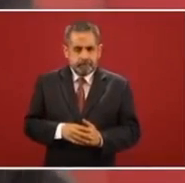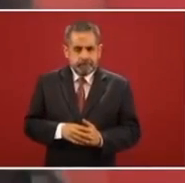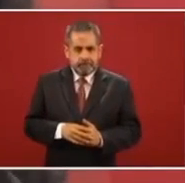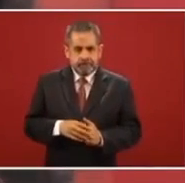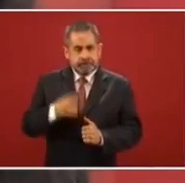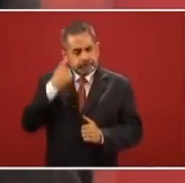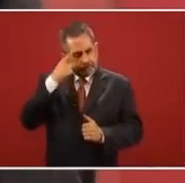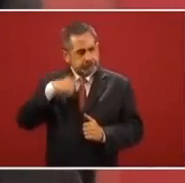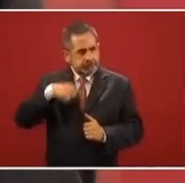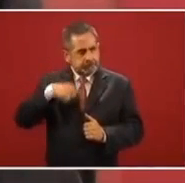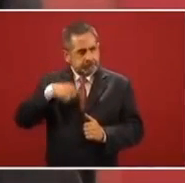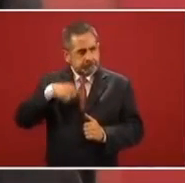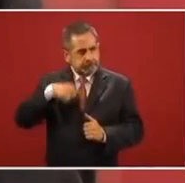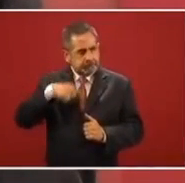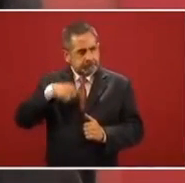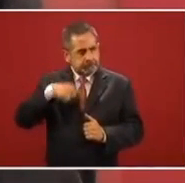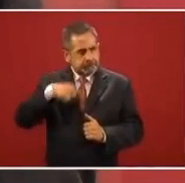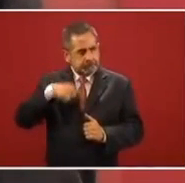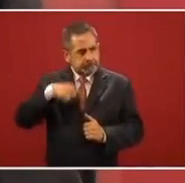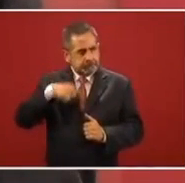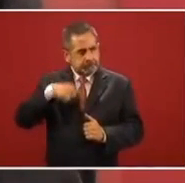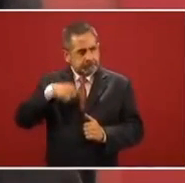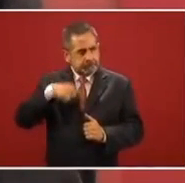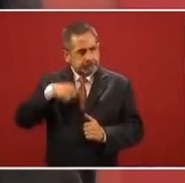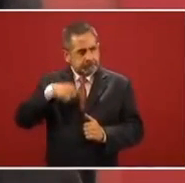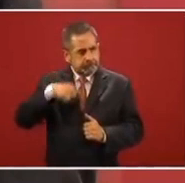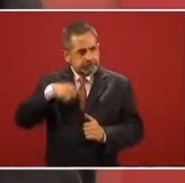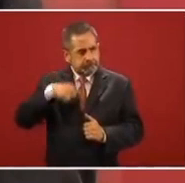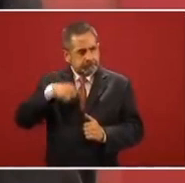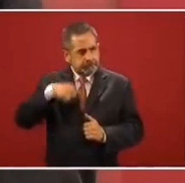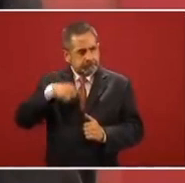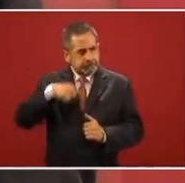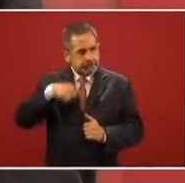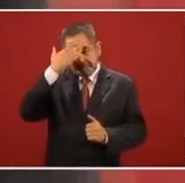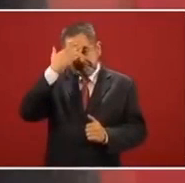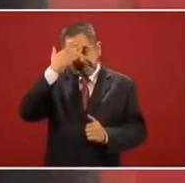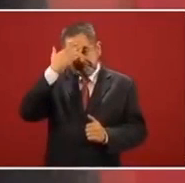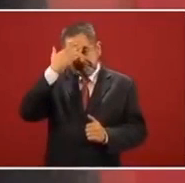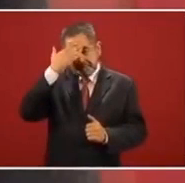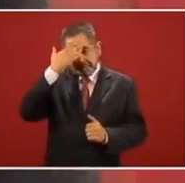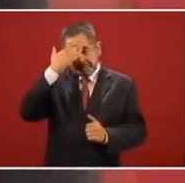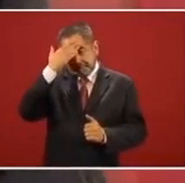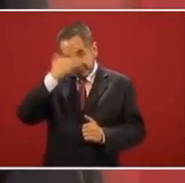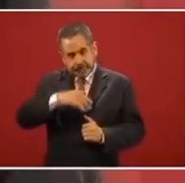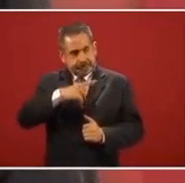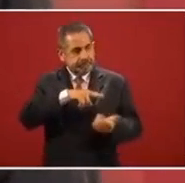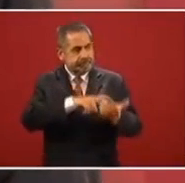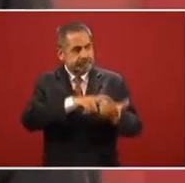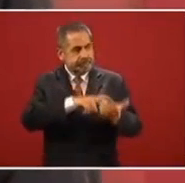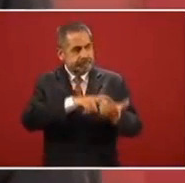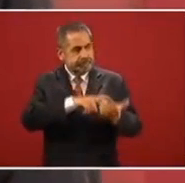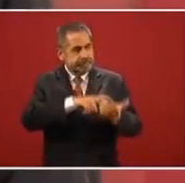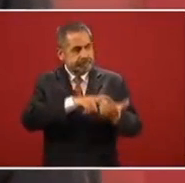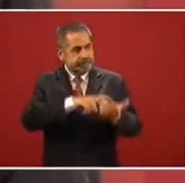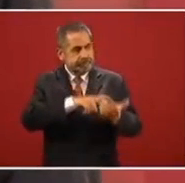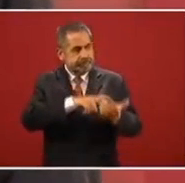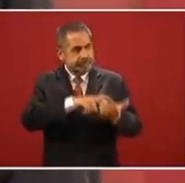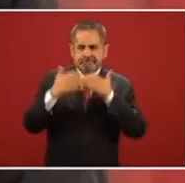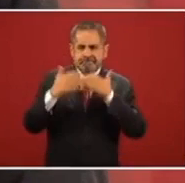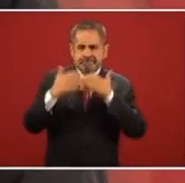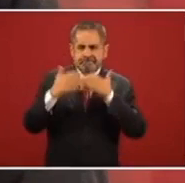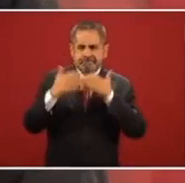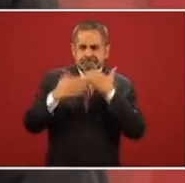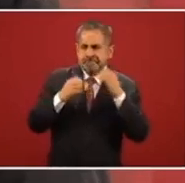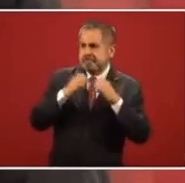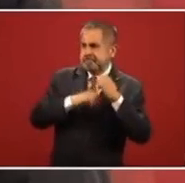haciendo de la idea so they can become adjusted to the idea, los defraudadores. these defrauders.